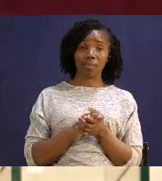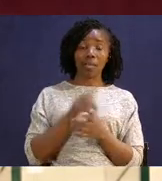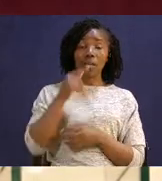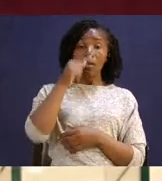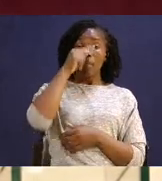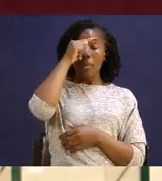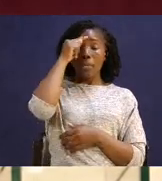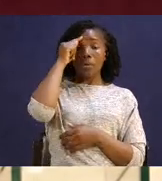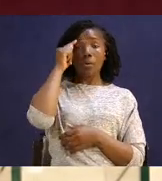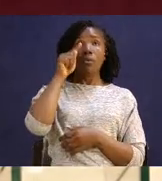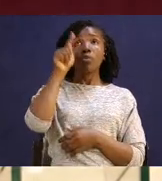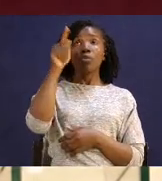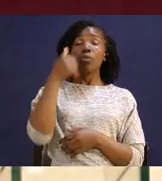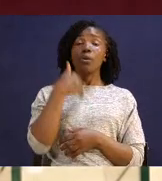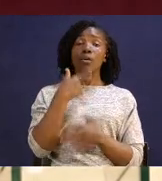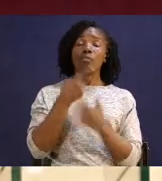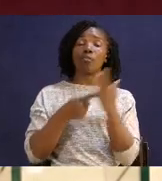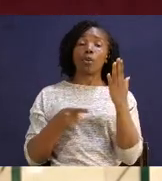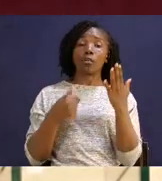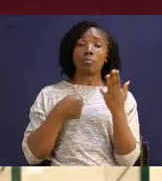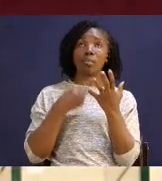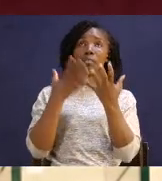Because you have what I need.